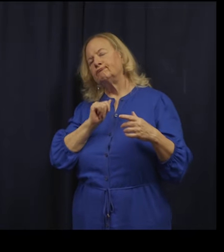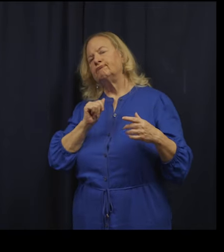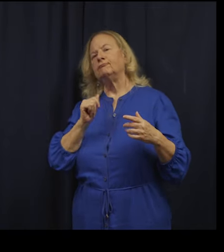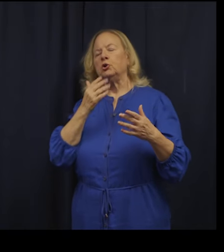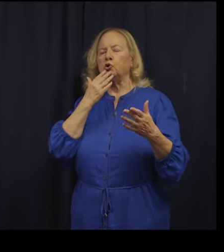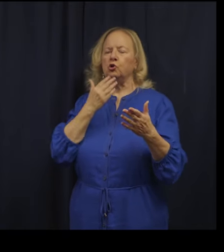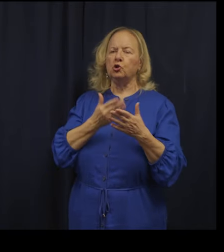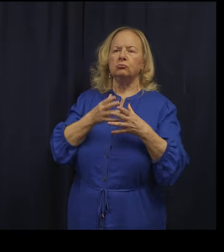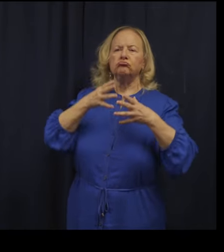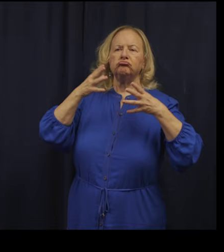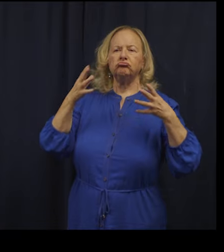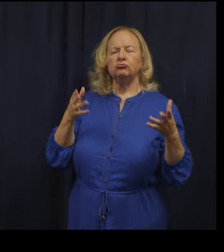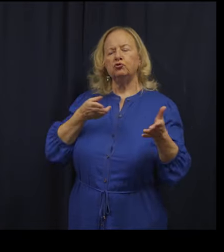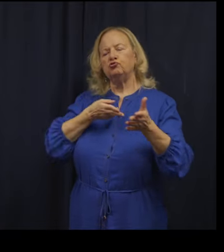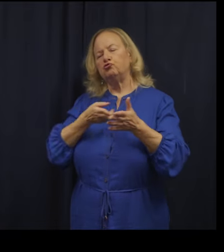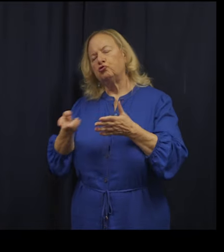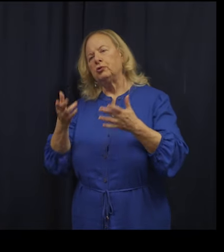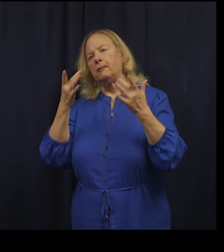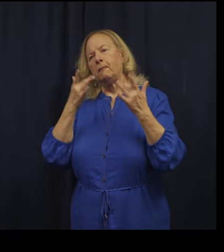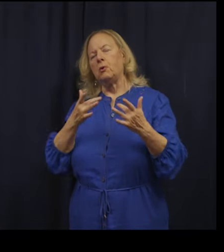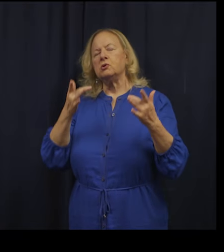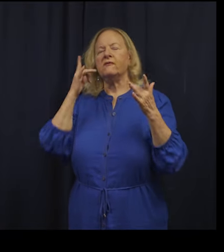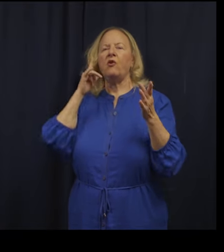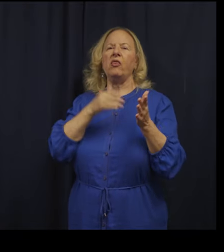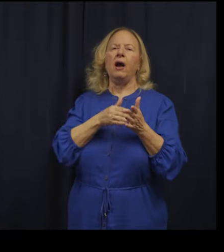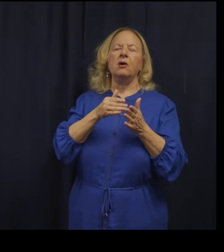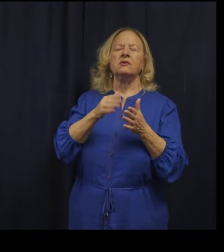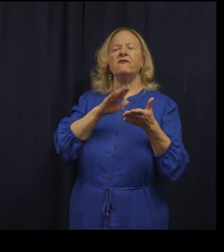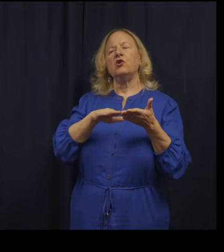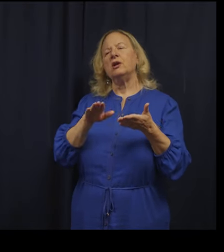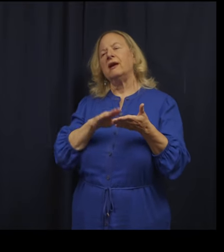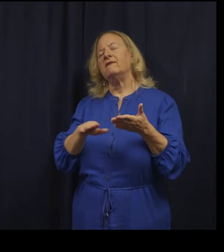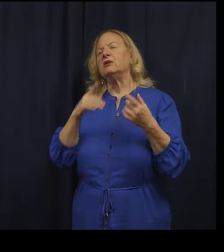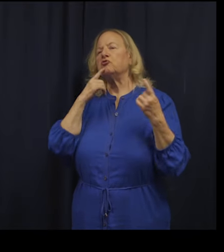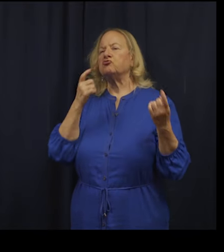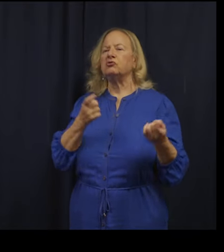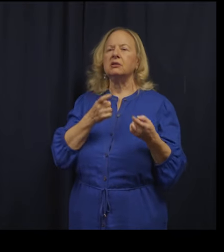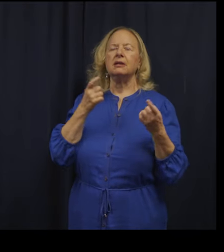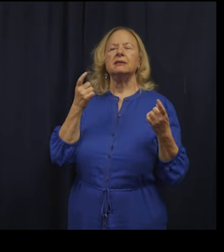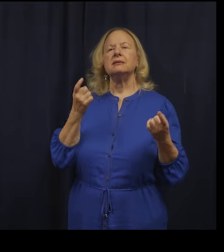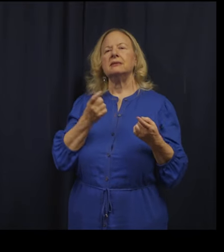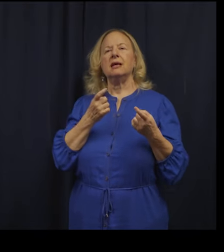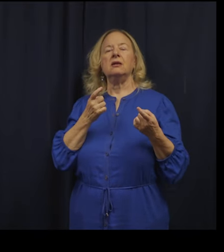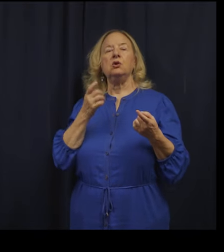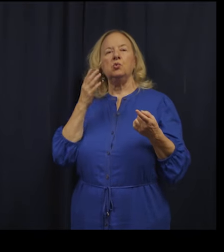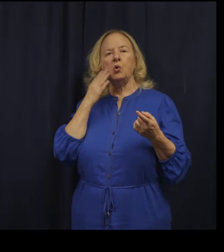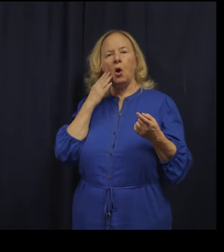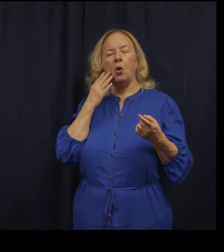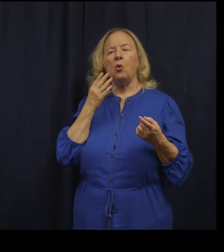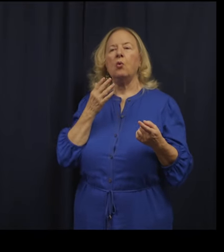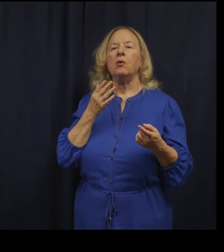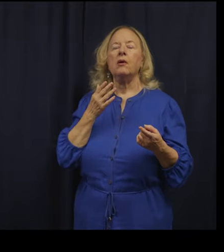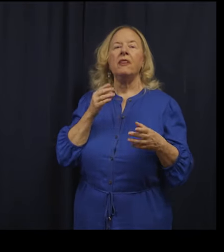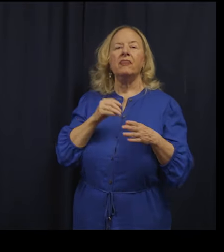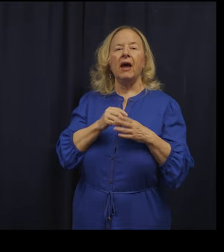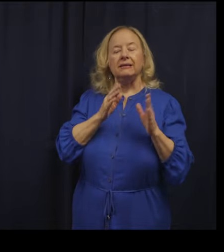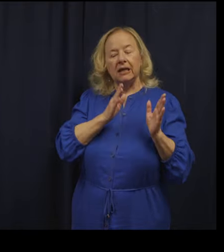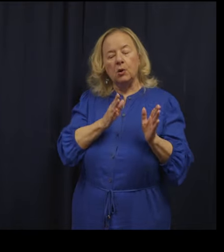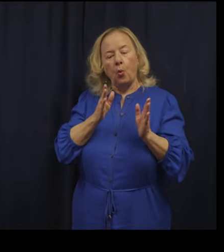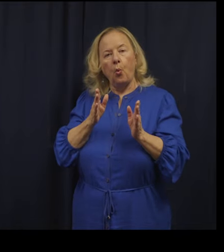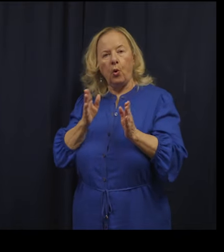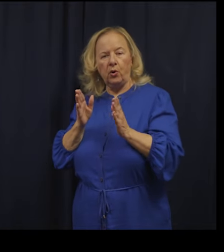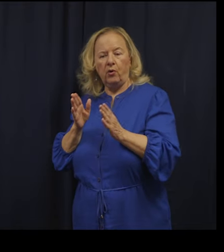abundant in goodness, abundant in truth, keeping mercy for thousands, forgiving iniquity, transgression, and sin. And just so you know, that's in the